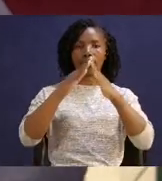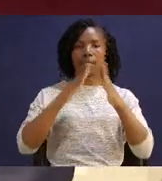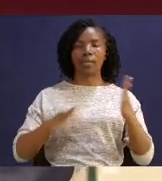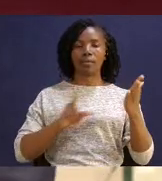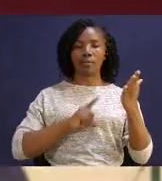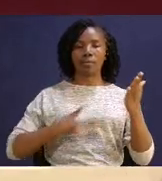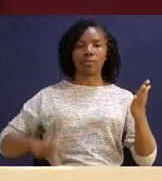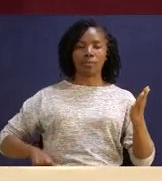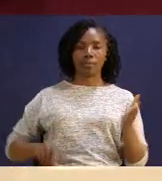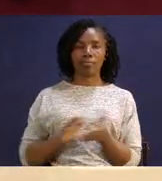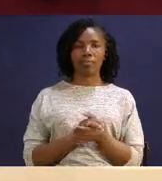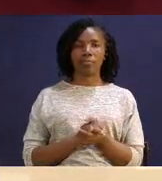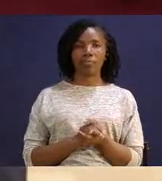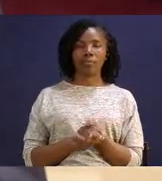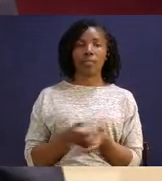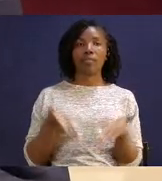Lord